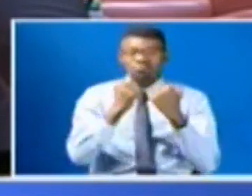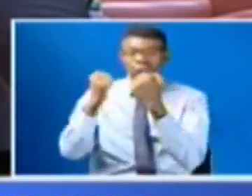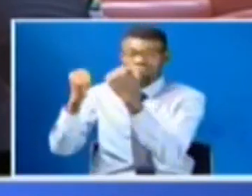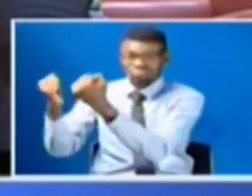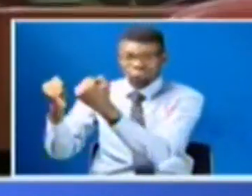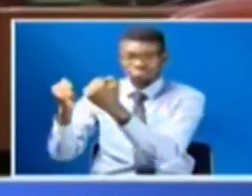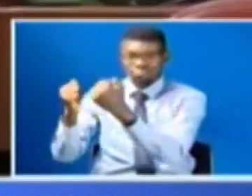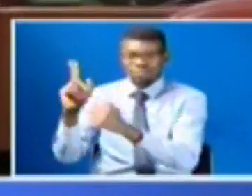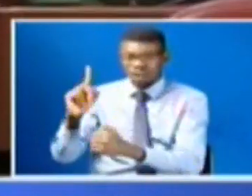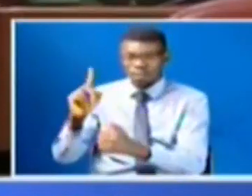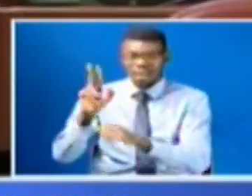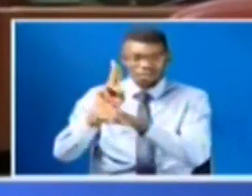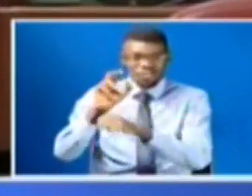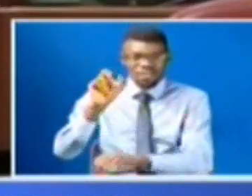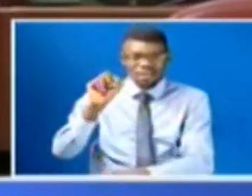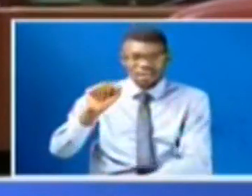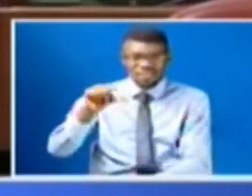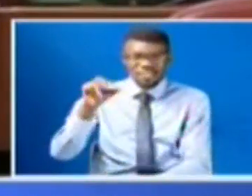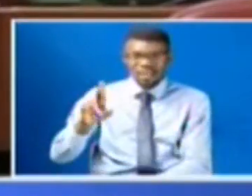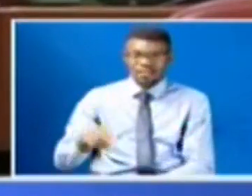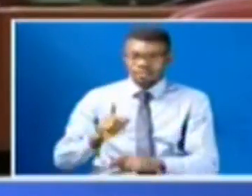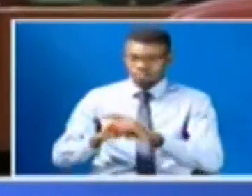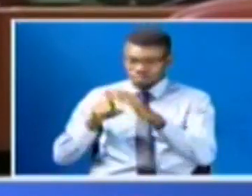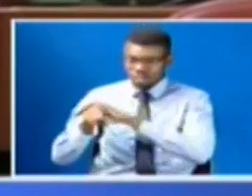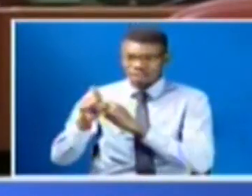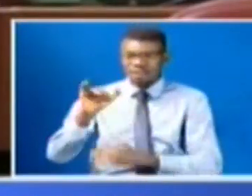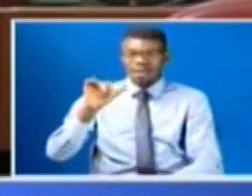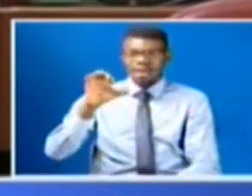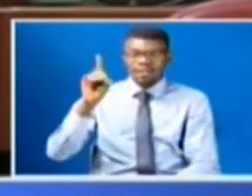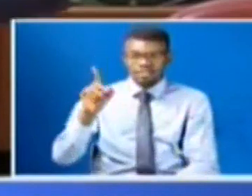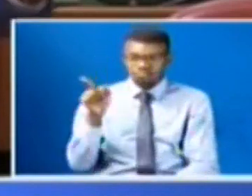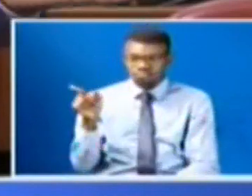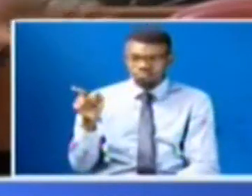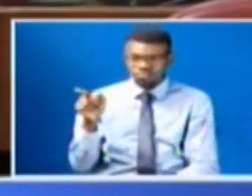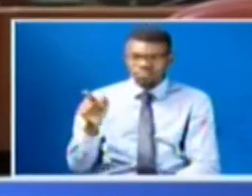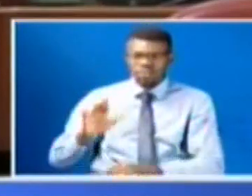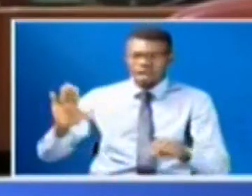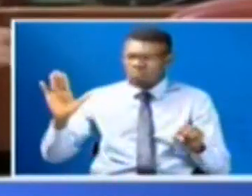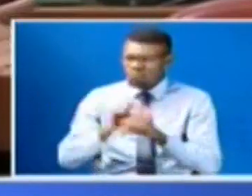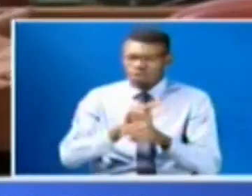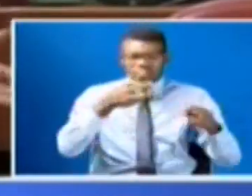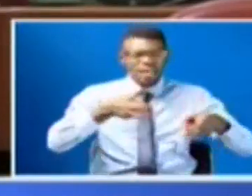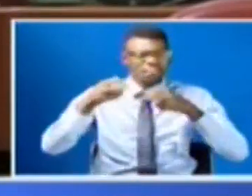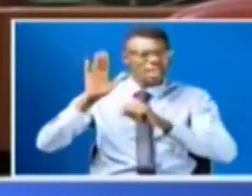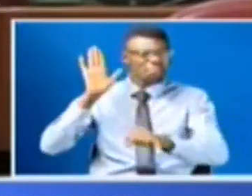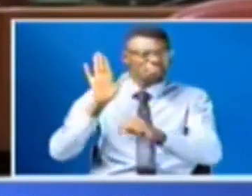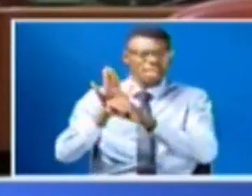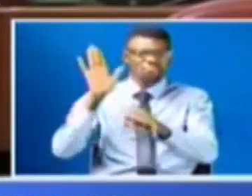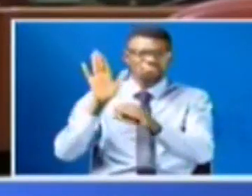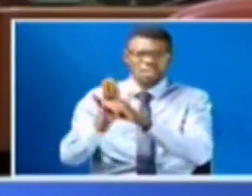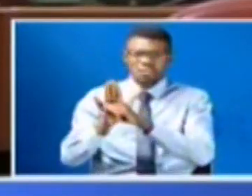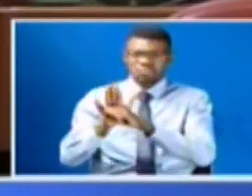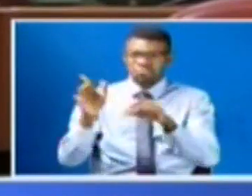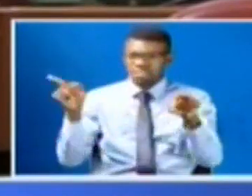using SGR. Now, if you went to ICD, the ICD is already clocked. The containers are too many. Even if it's giving